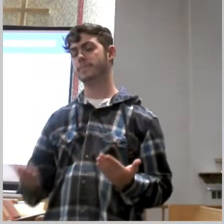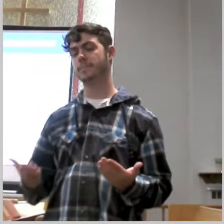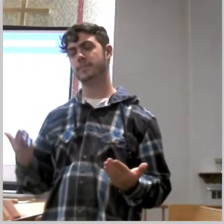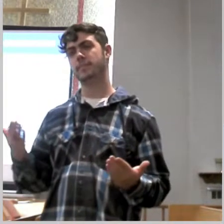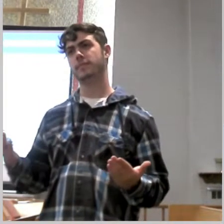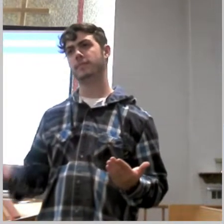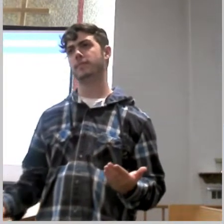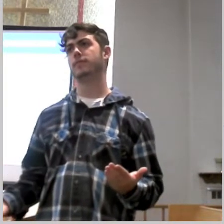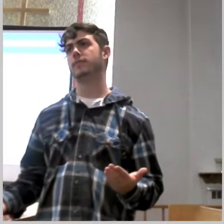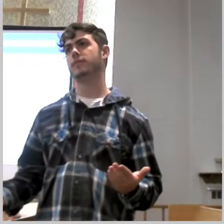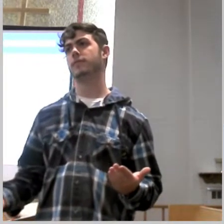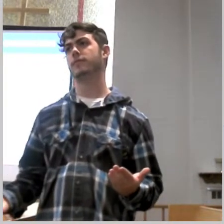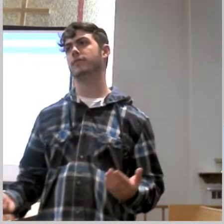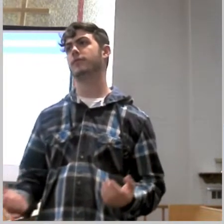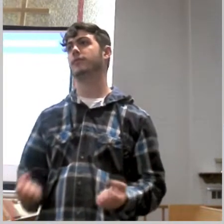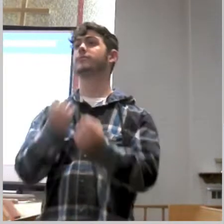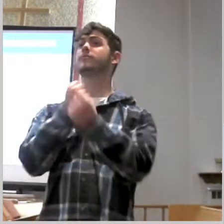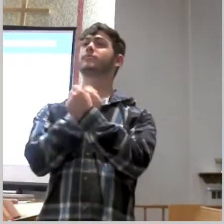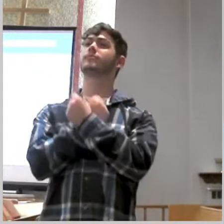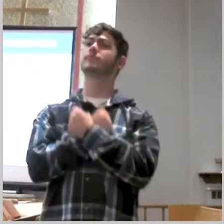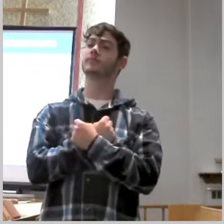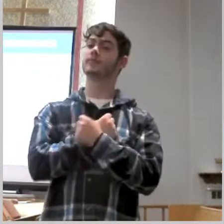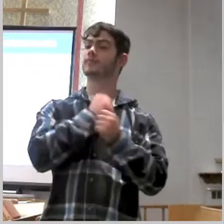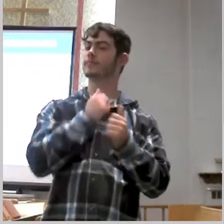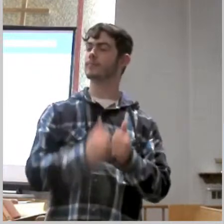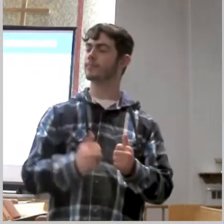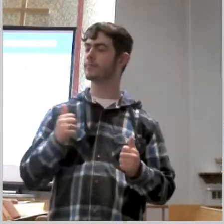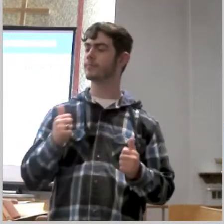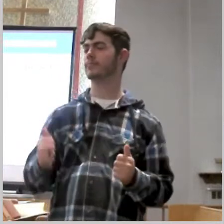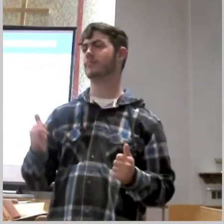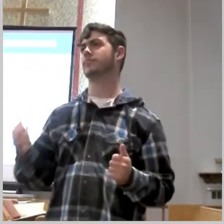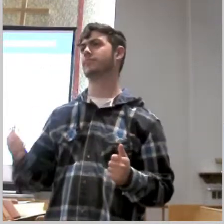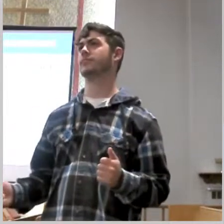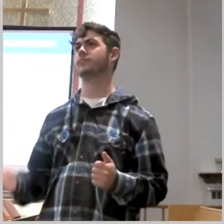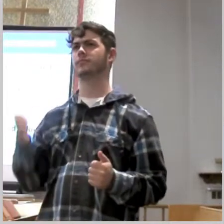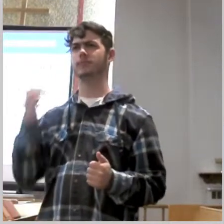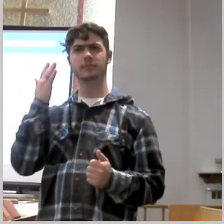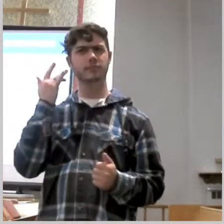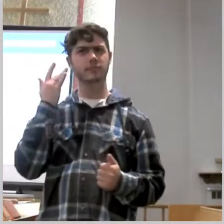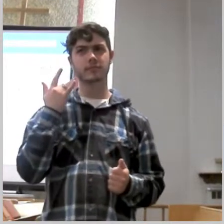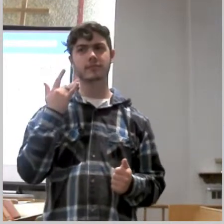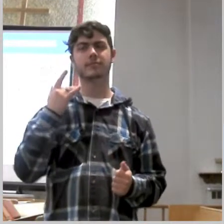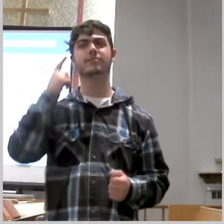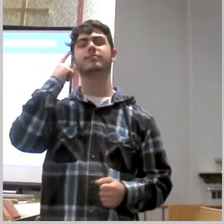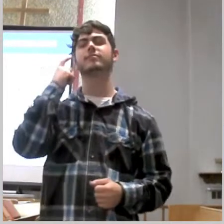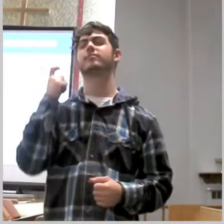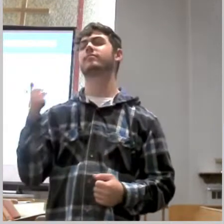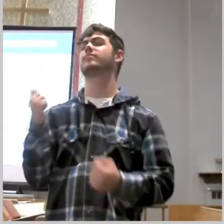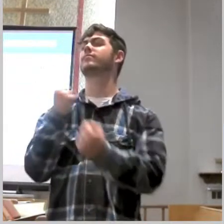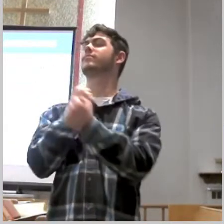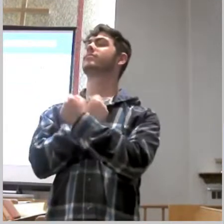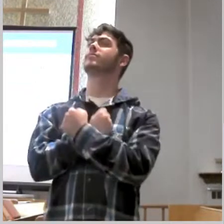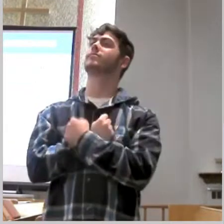all things. God is love, God is love,